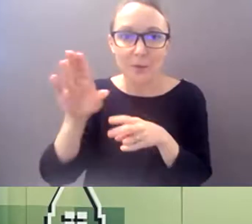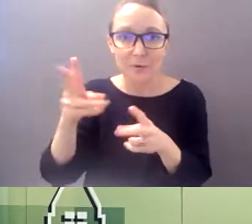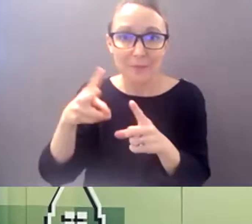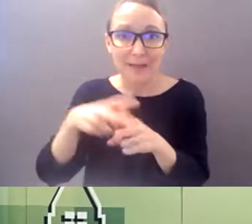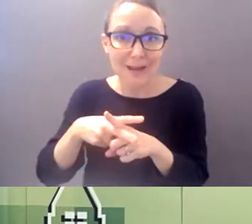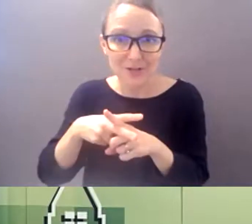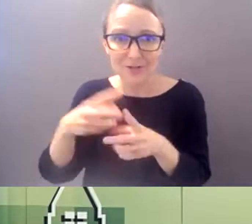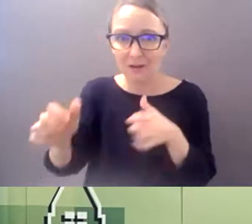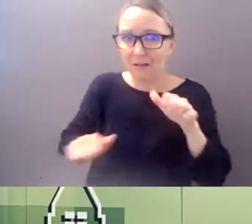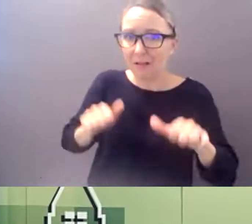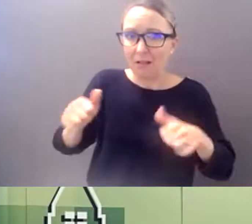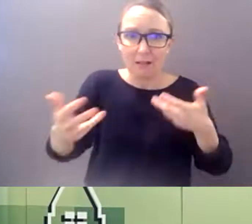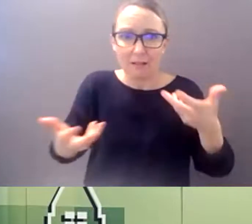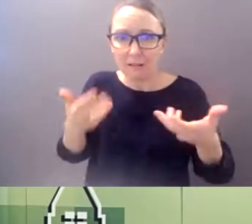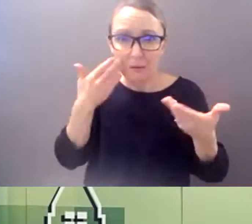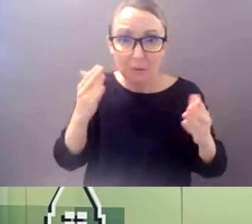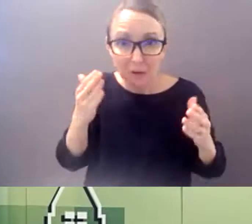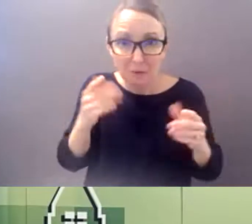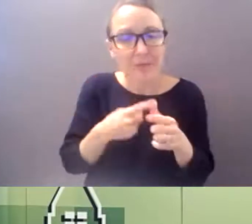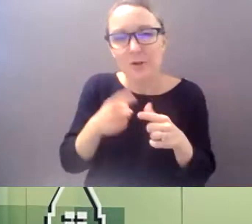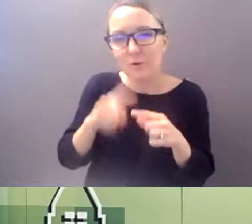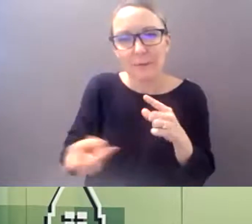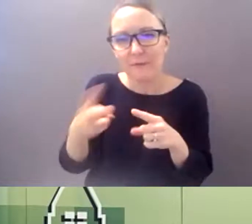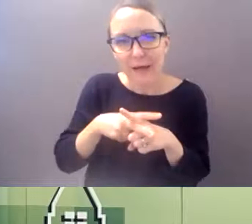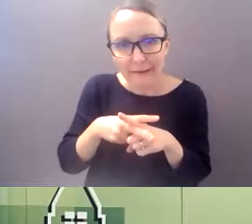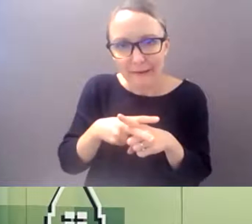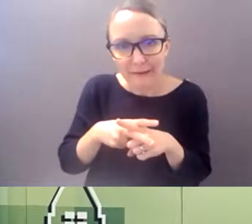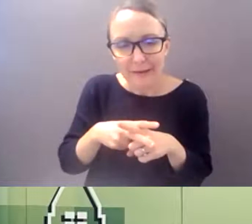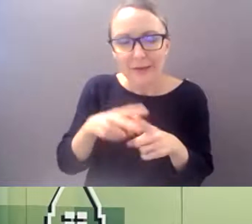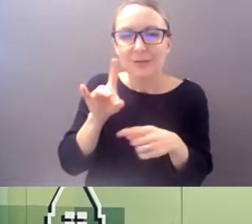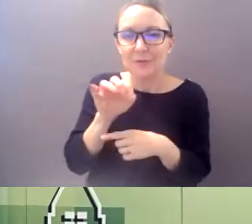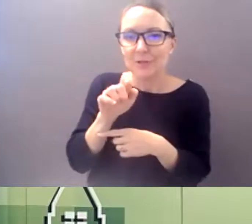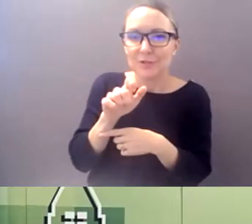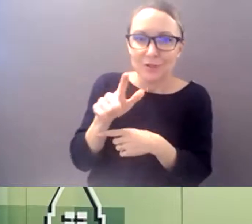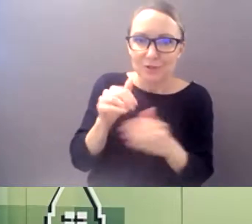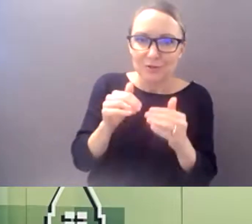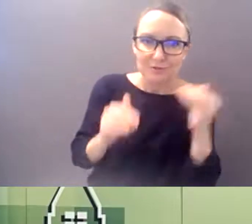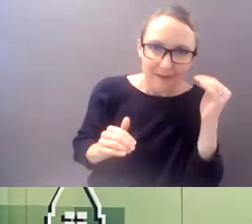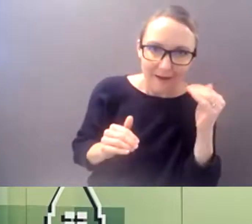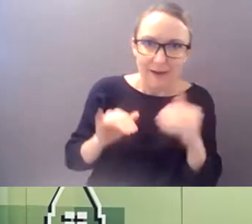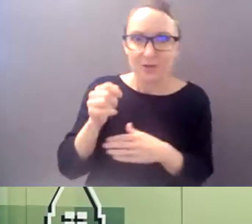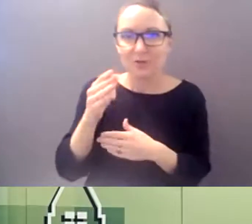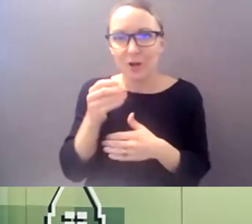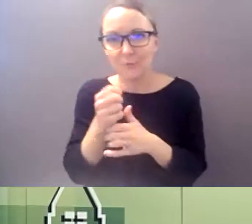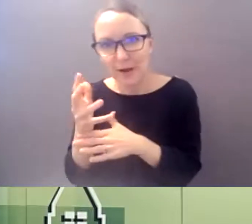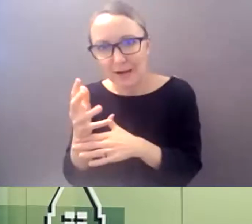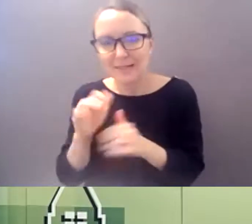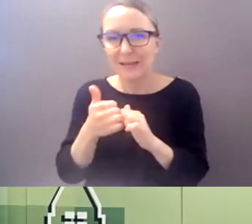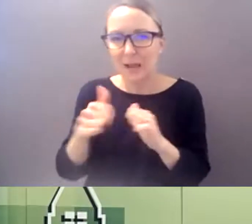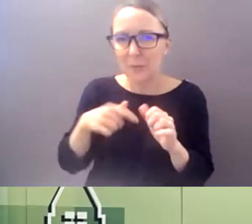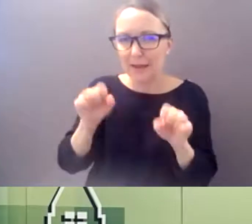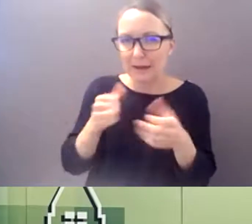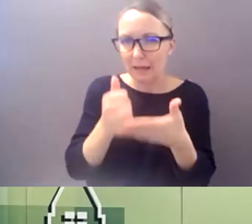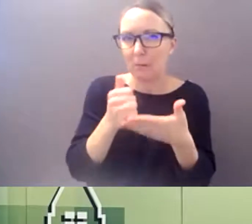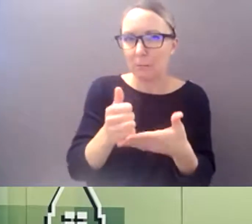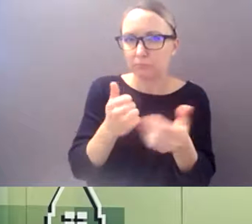think bringing in issues, looking at digital divide, looking at job readiness, looking at ways that we can augment, and